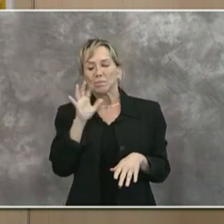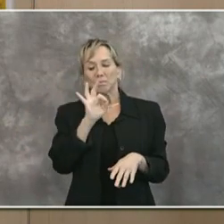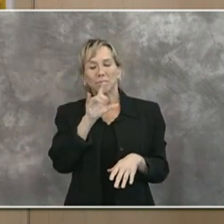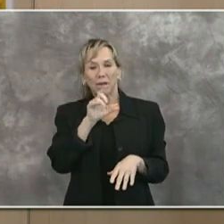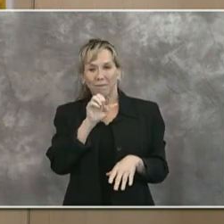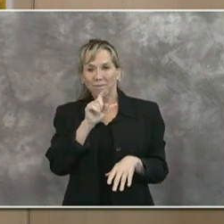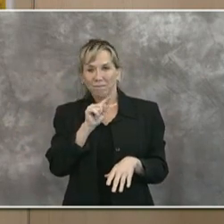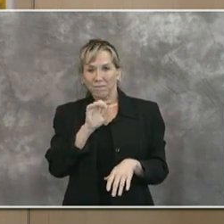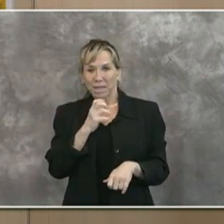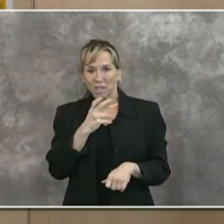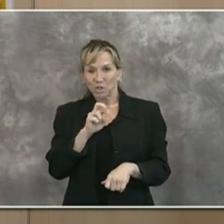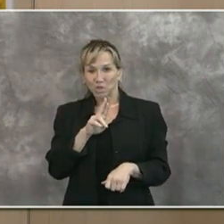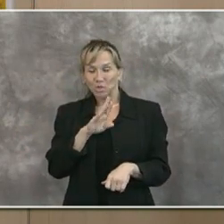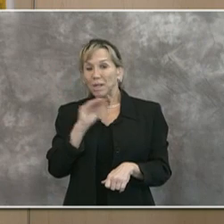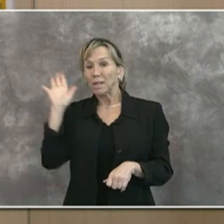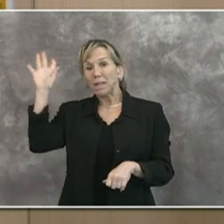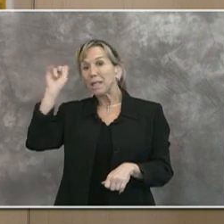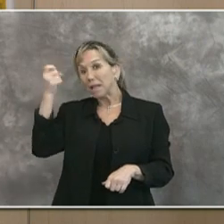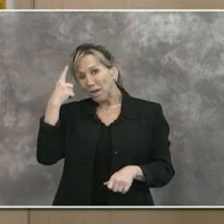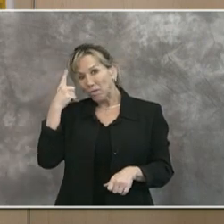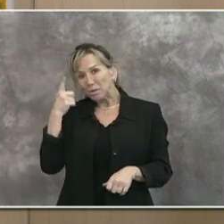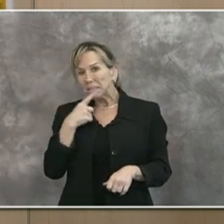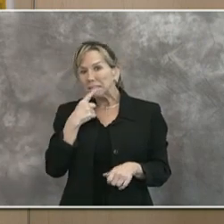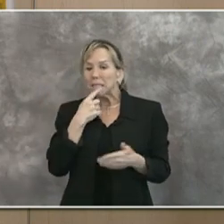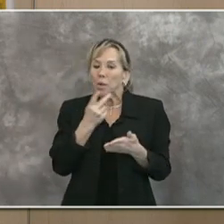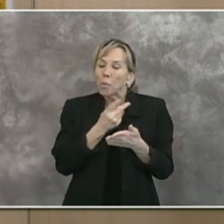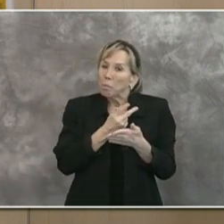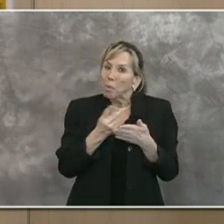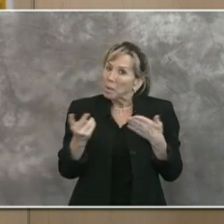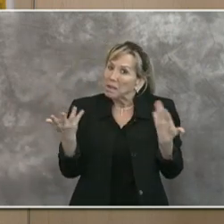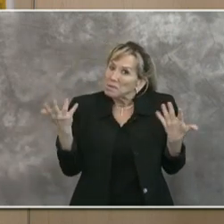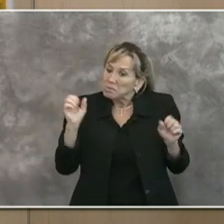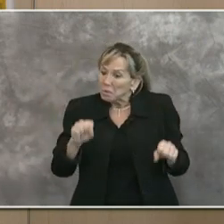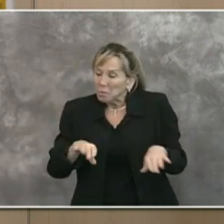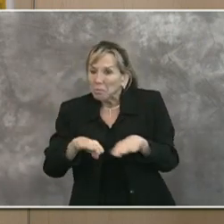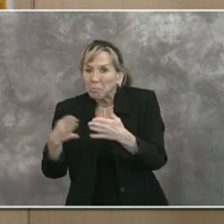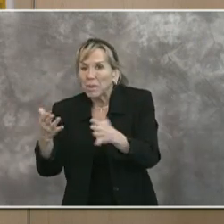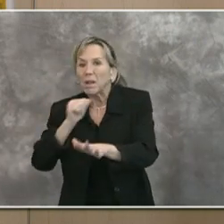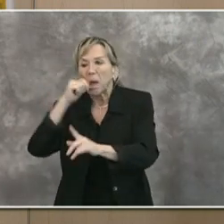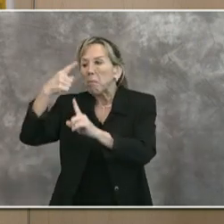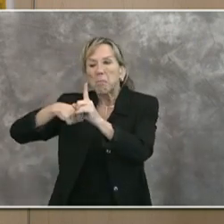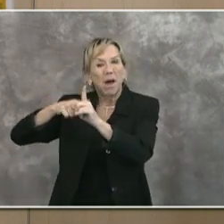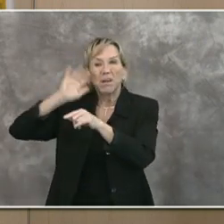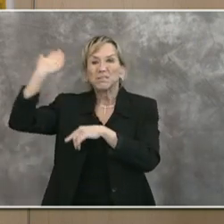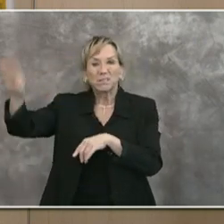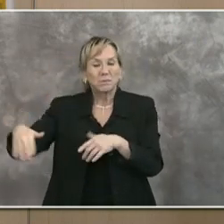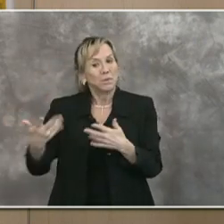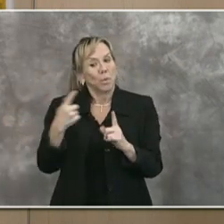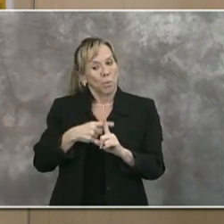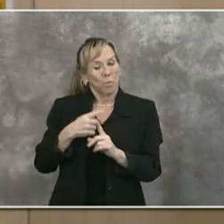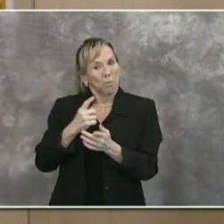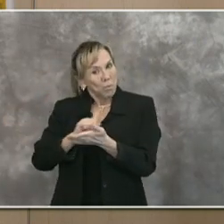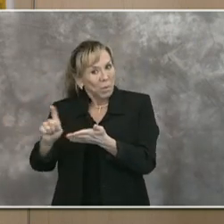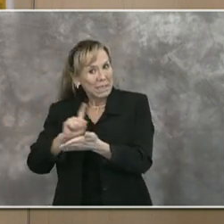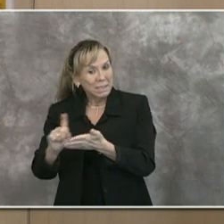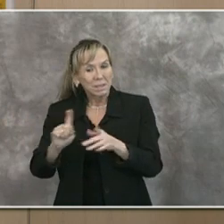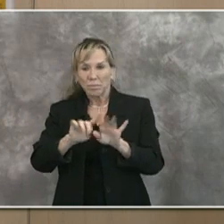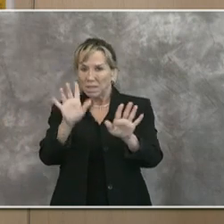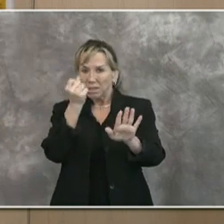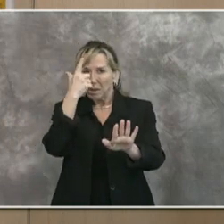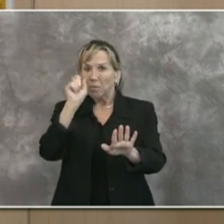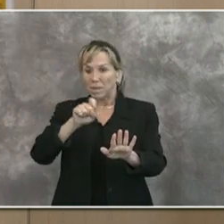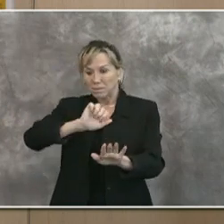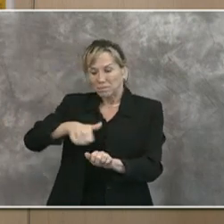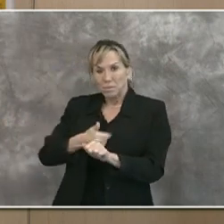and the governor, we are within weeks, not months, but we want to be ready when that time comes, and we